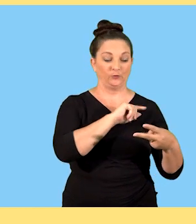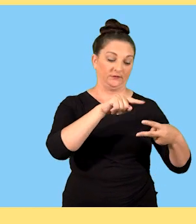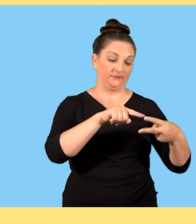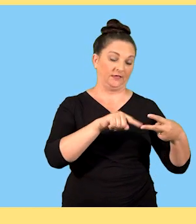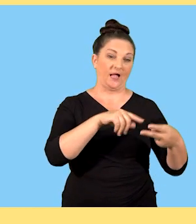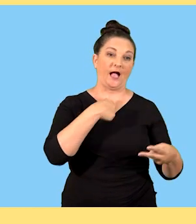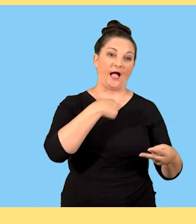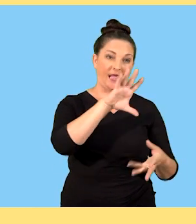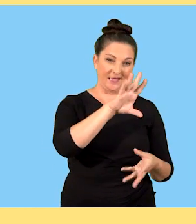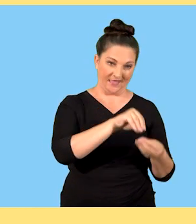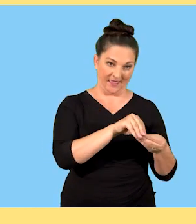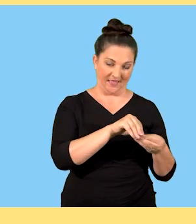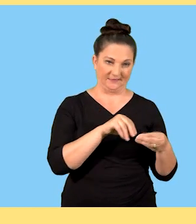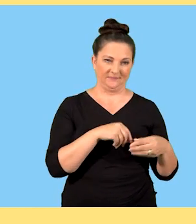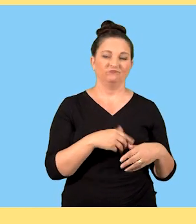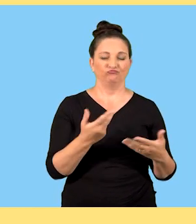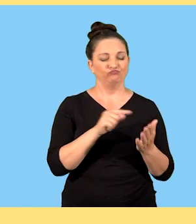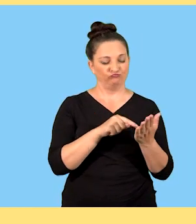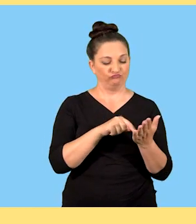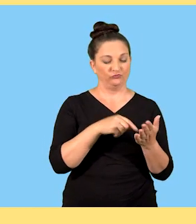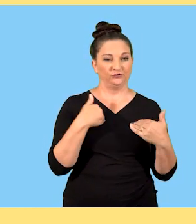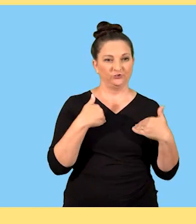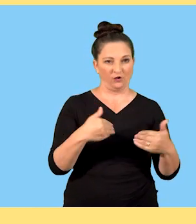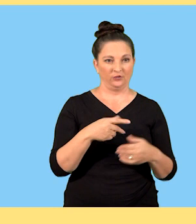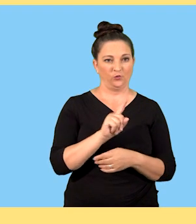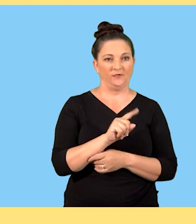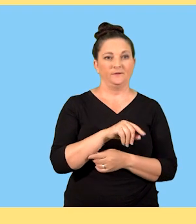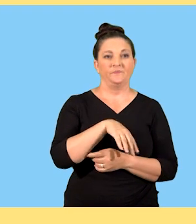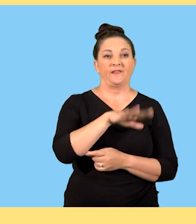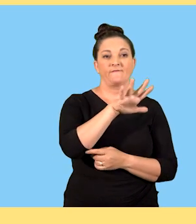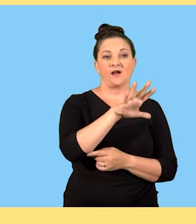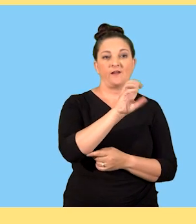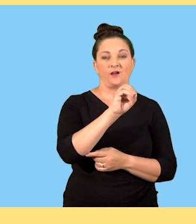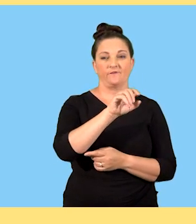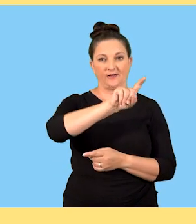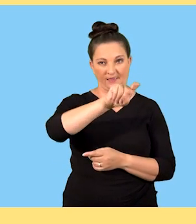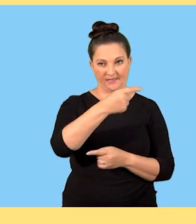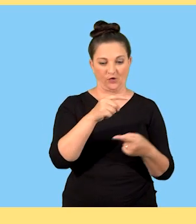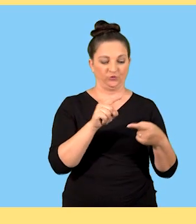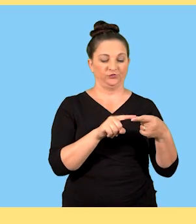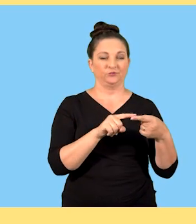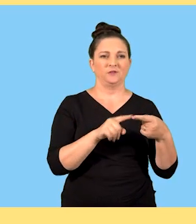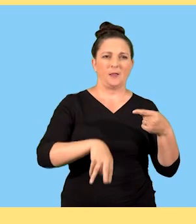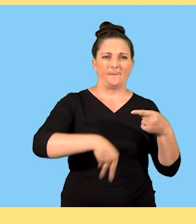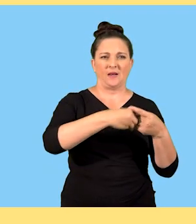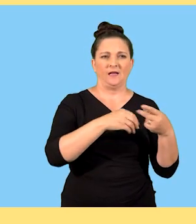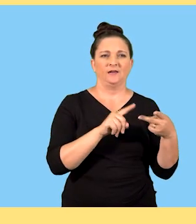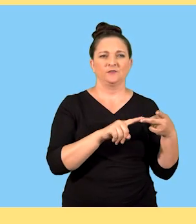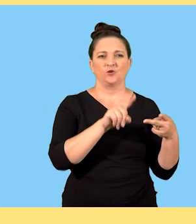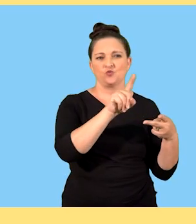it. Once you have your calculator, let's begin to add. 500,000